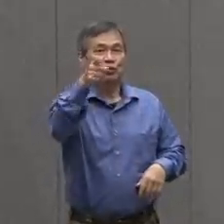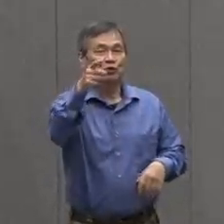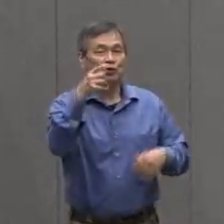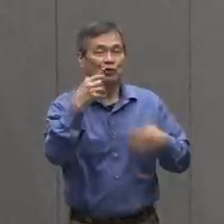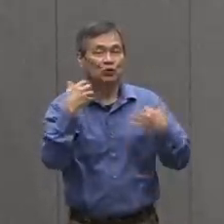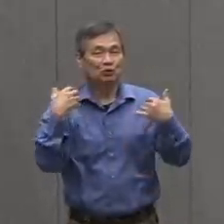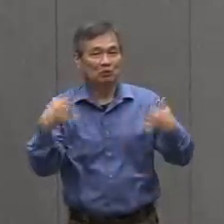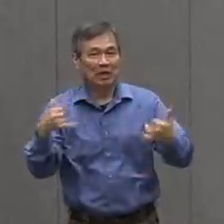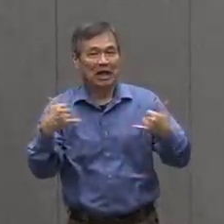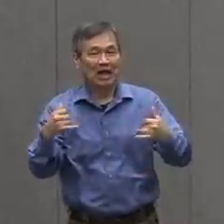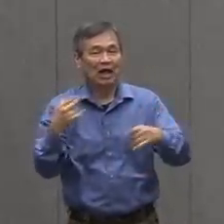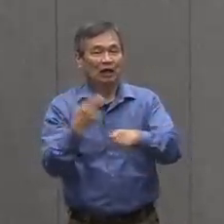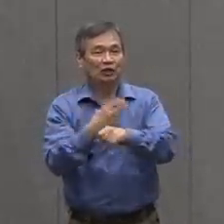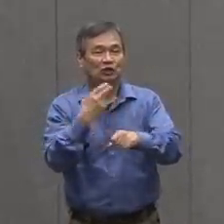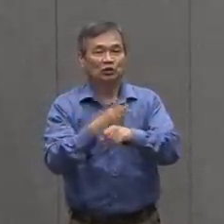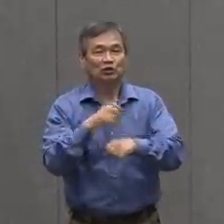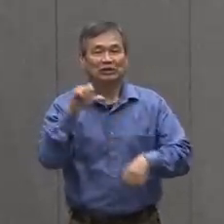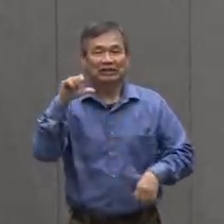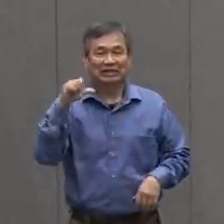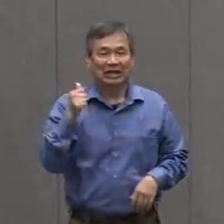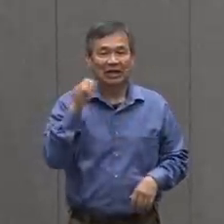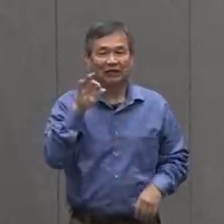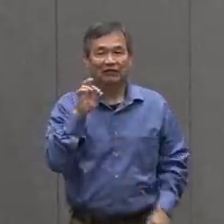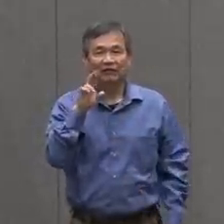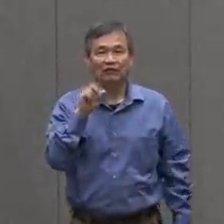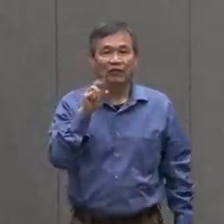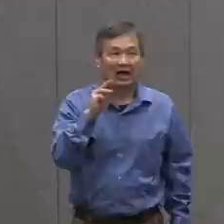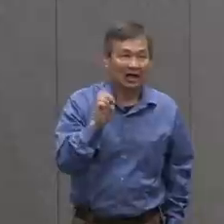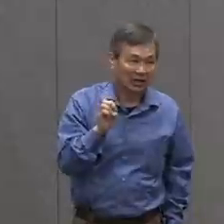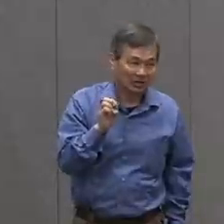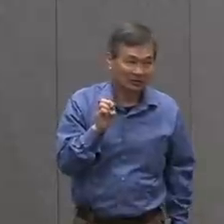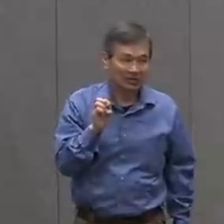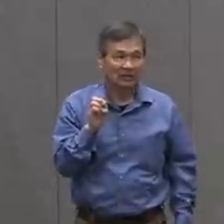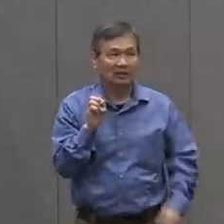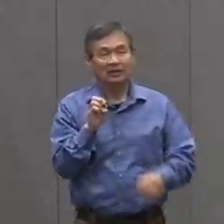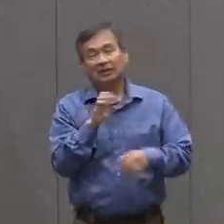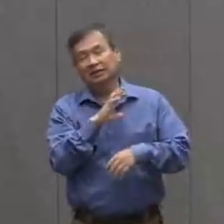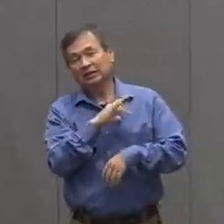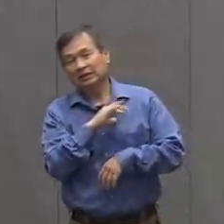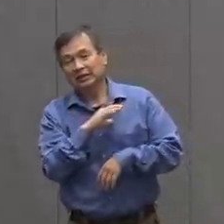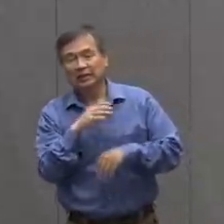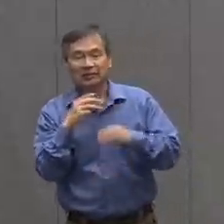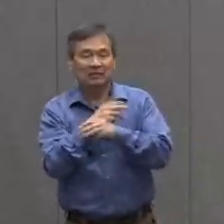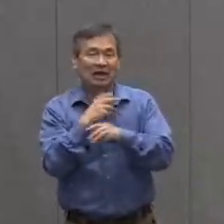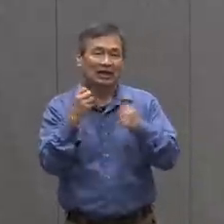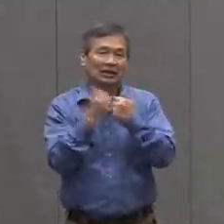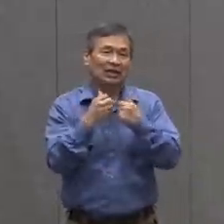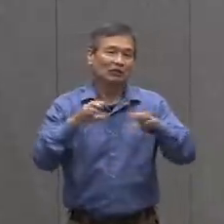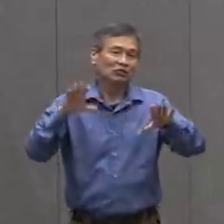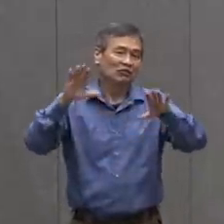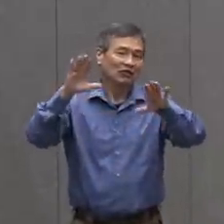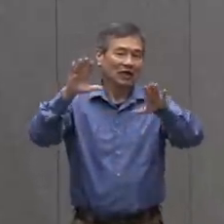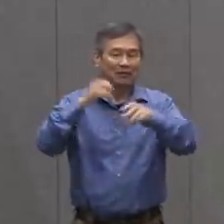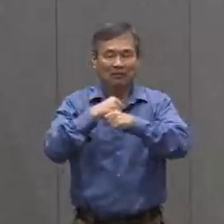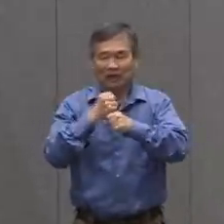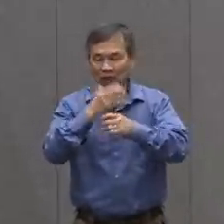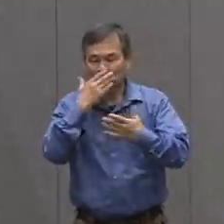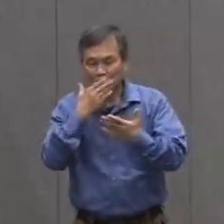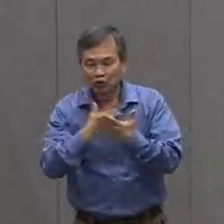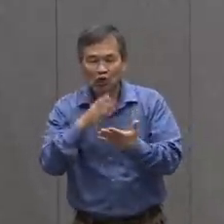a representation of a 10 frame. Now, math games are fabulous. They make us strong learners while we're